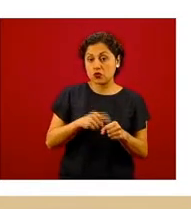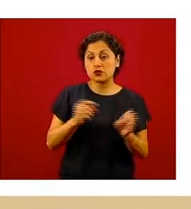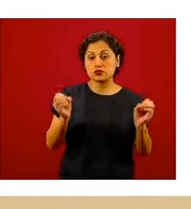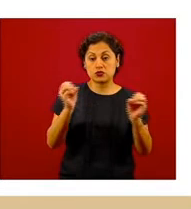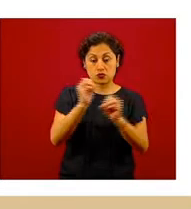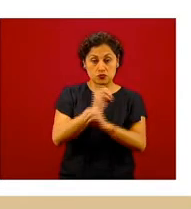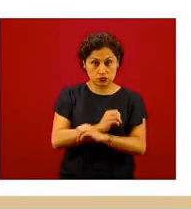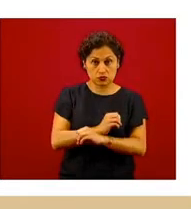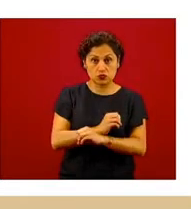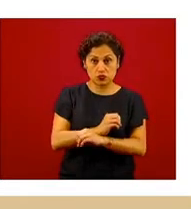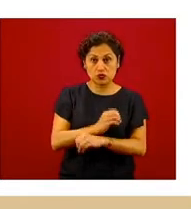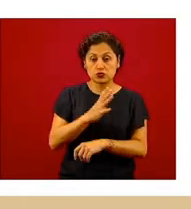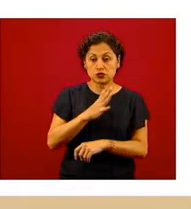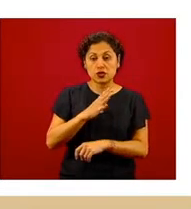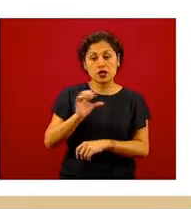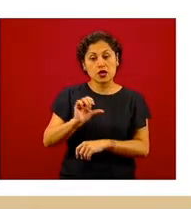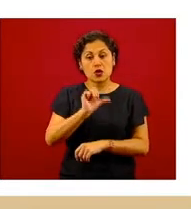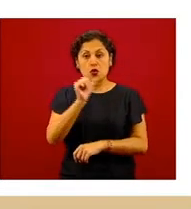as dark,